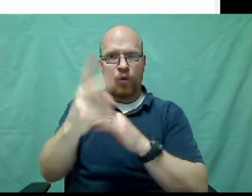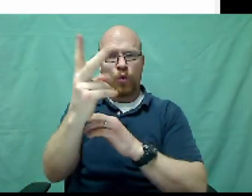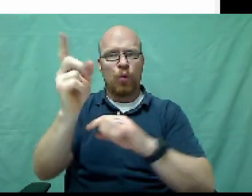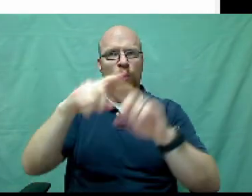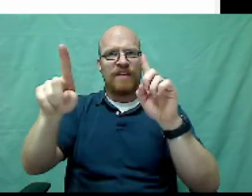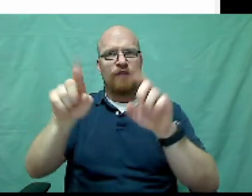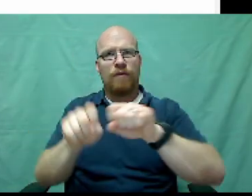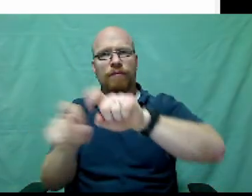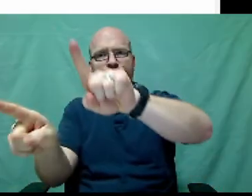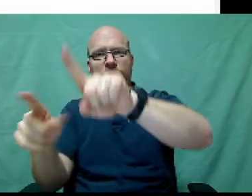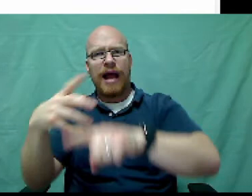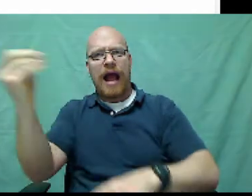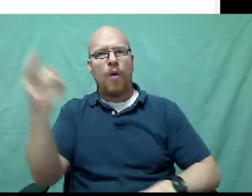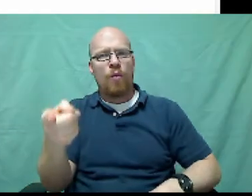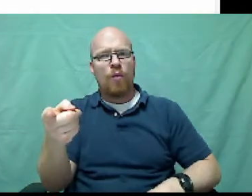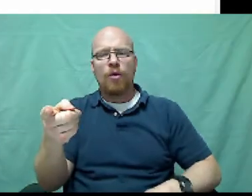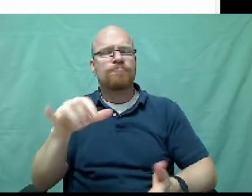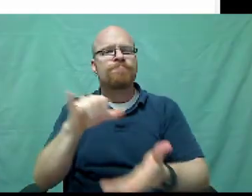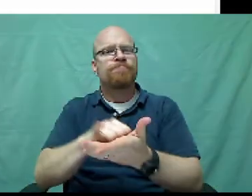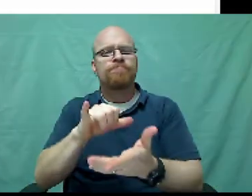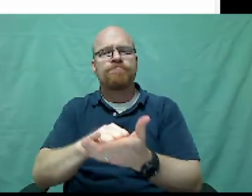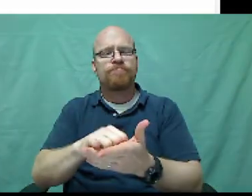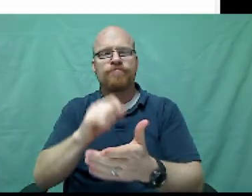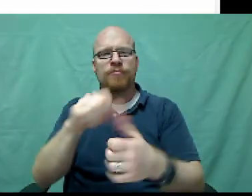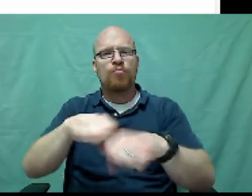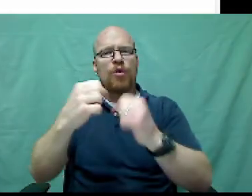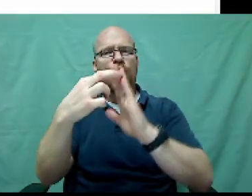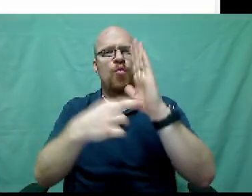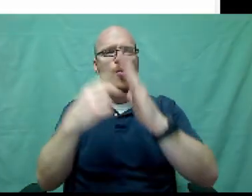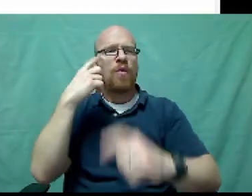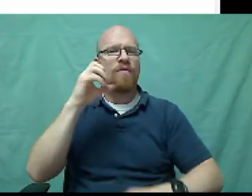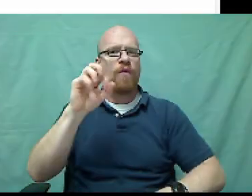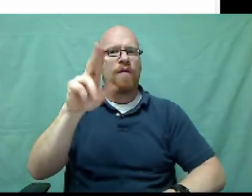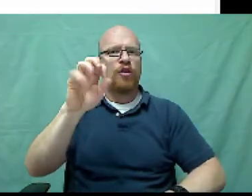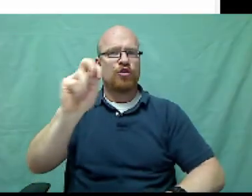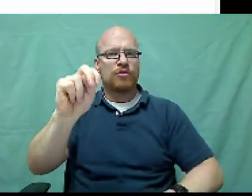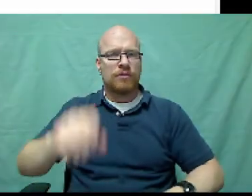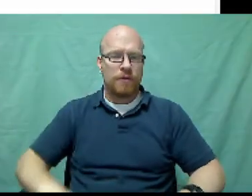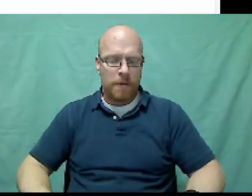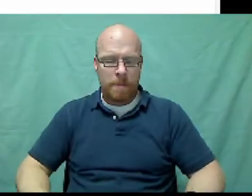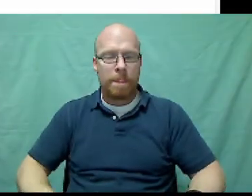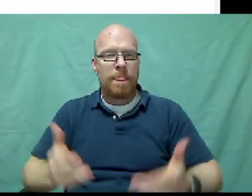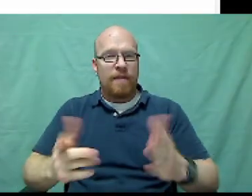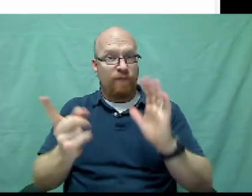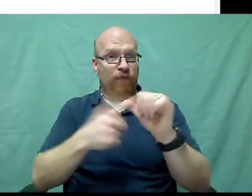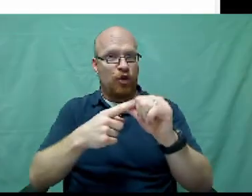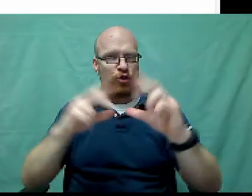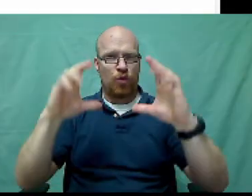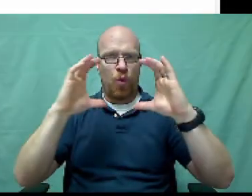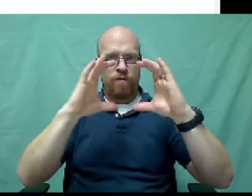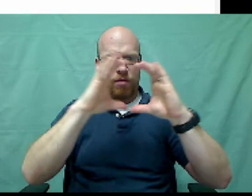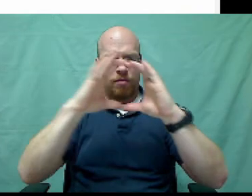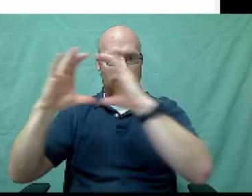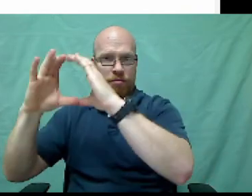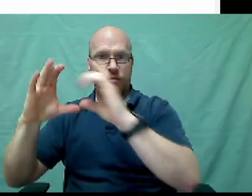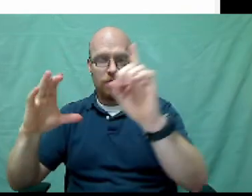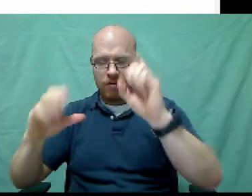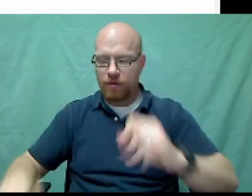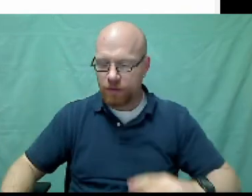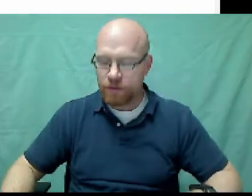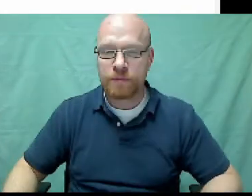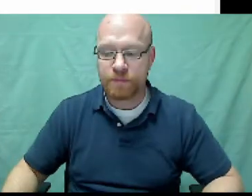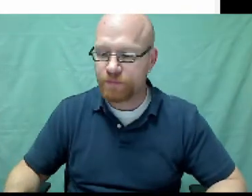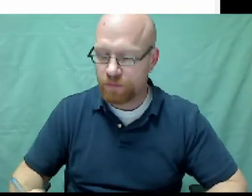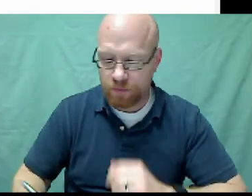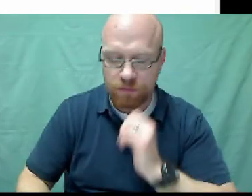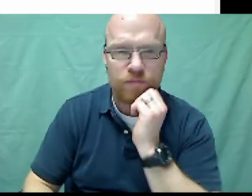As you put one thing in, you cannot get two different things out. And the second set here, that breaks the rules. The first